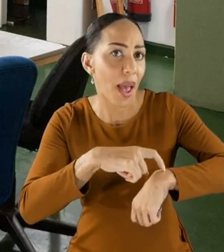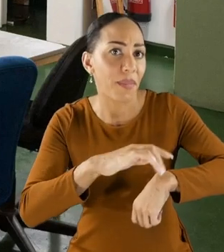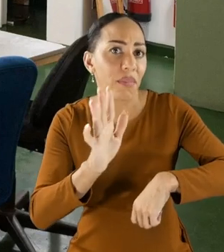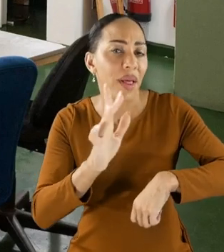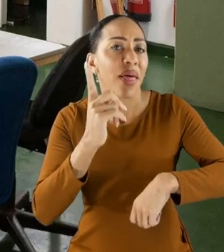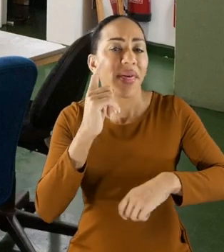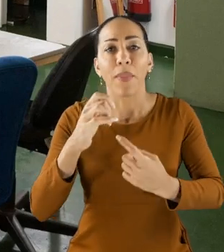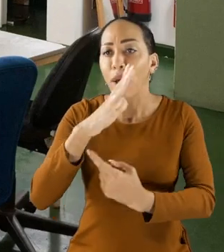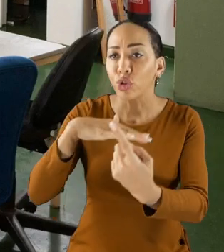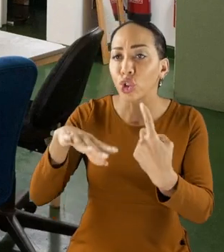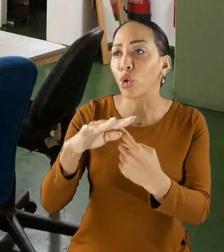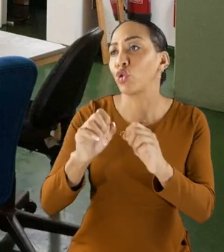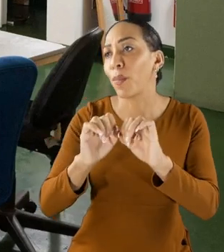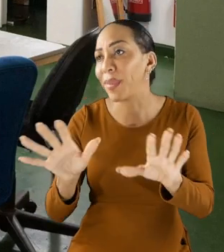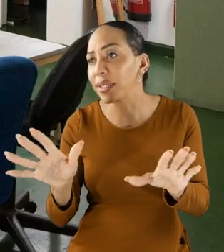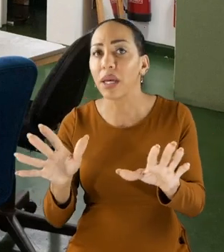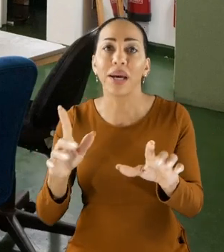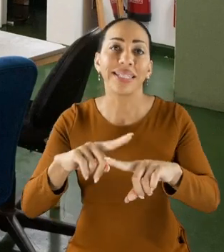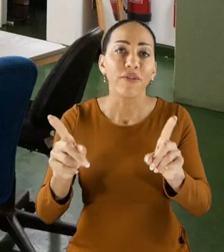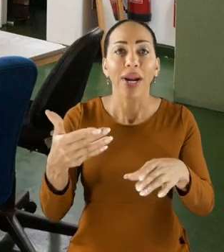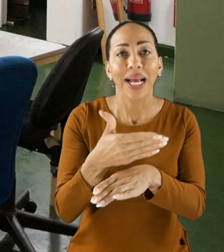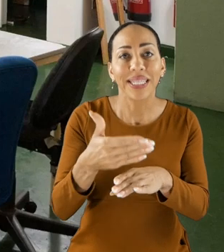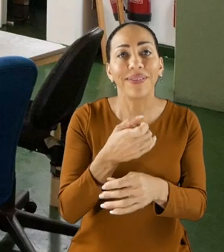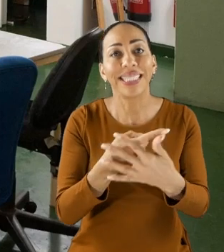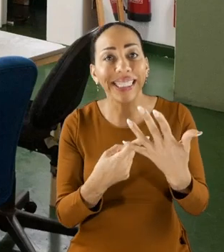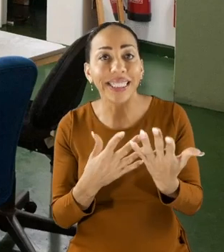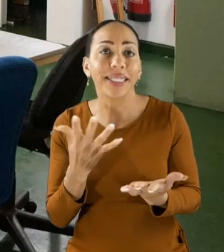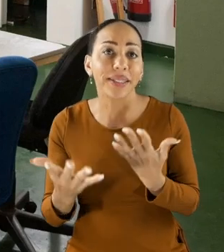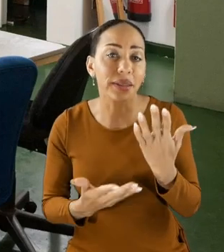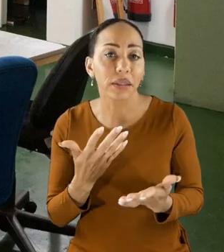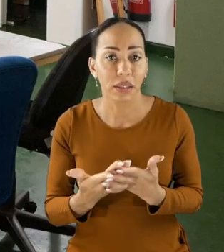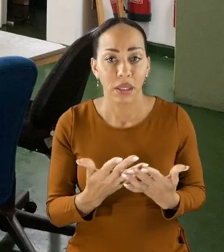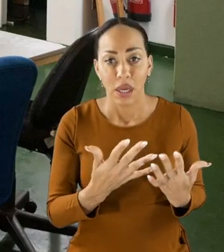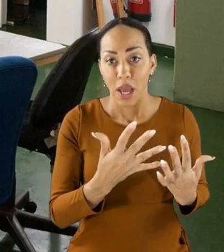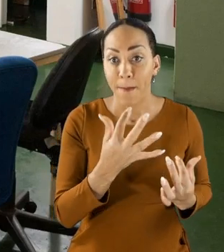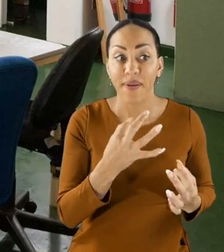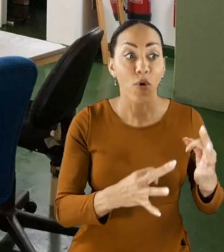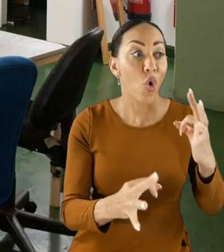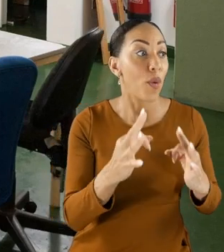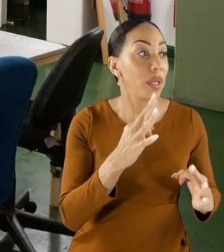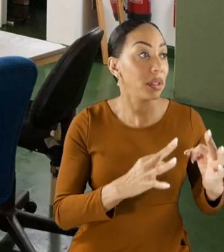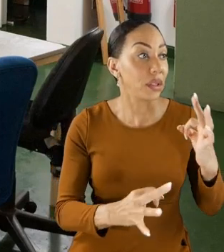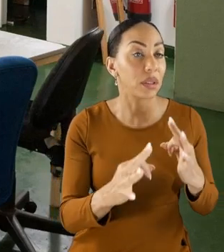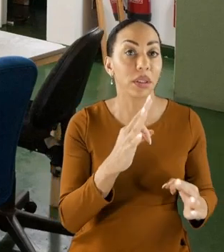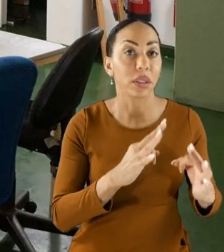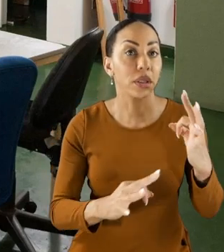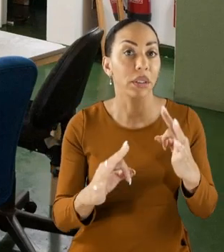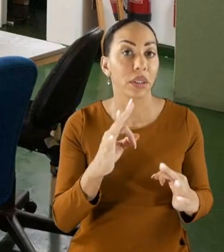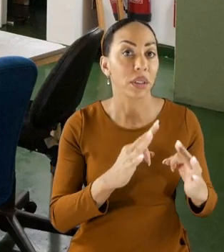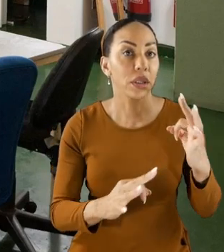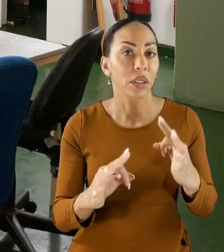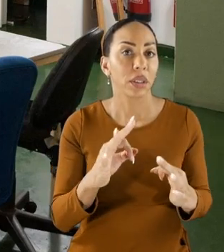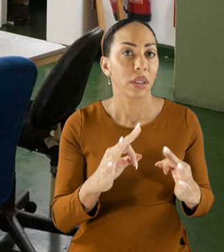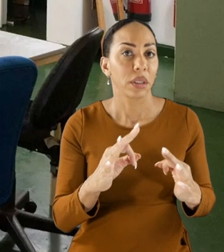at the time. We could think about other kinds of activities with social media. Maybe there's a, you know, does the